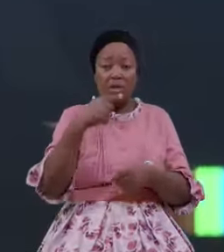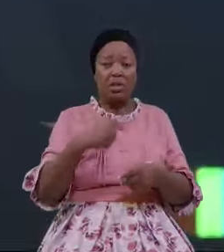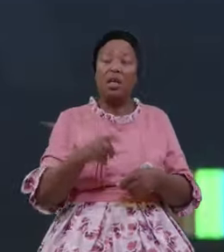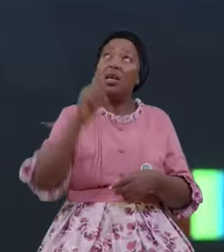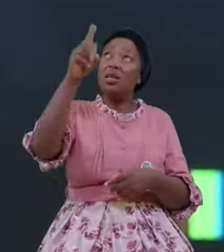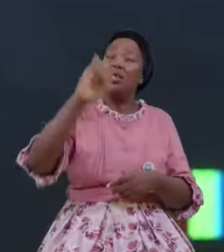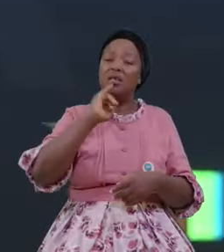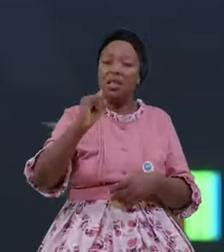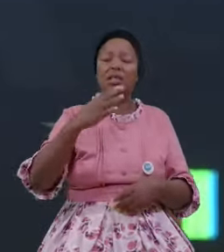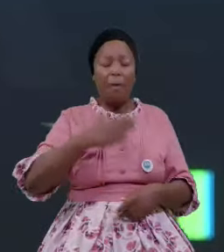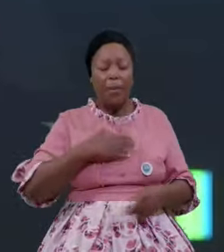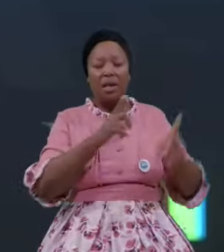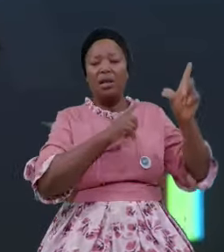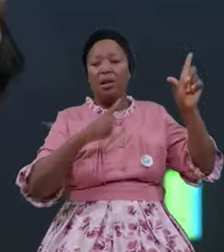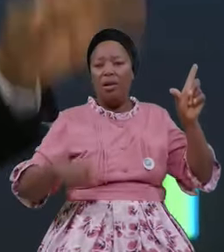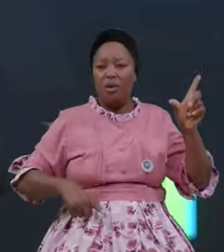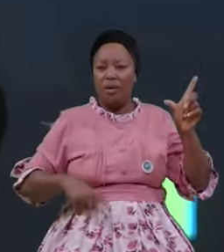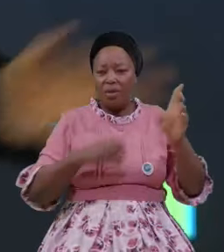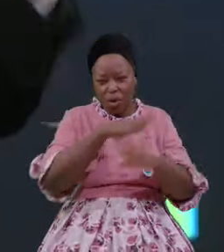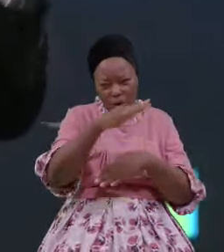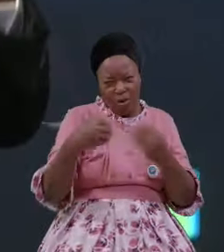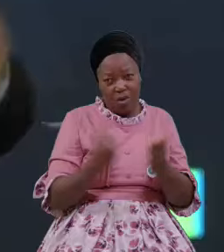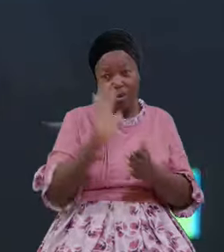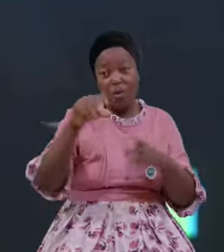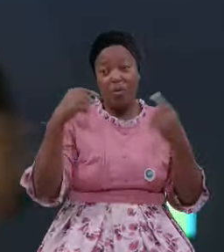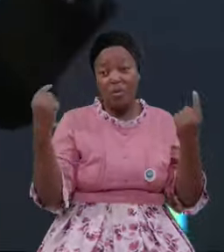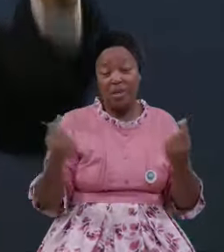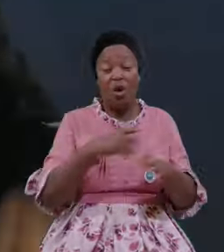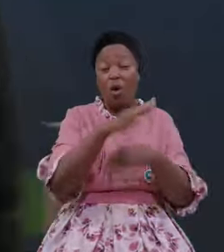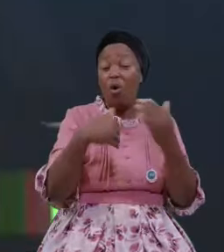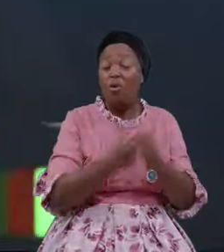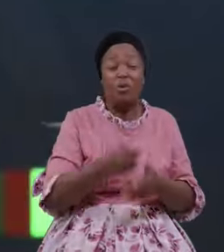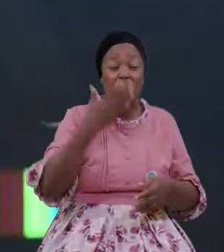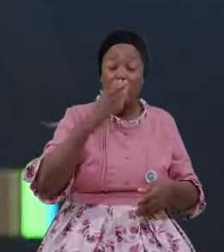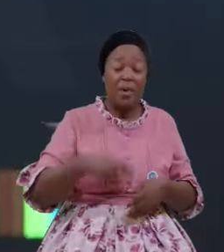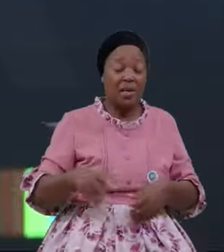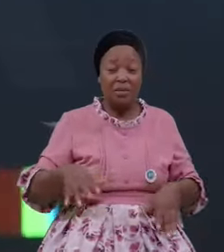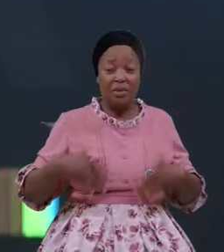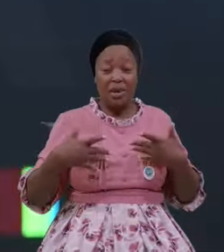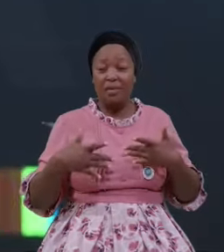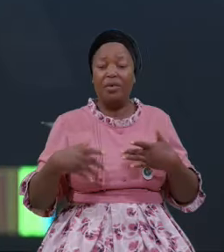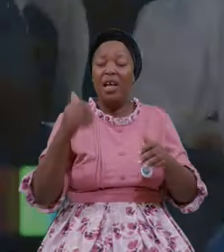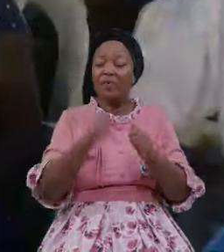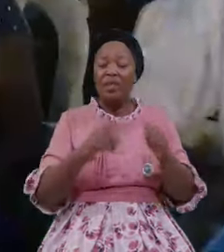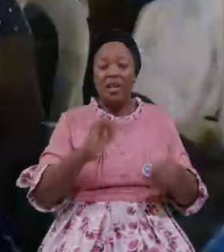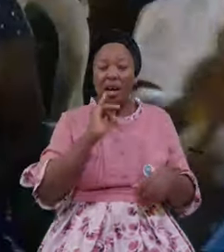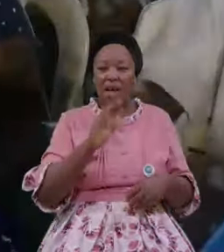my Lord, all your iniquities, all your transgressions, all your sins are taken away.